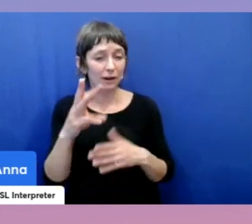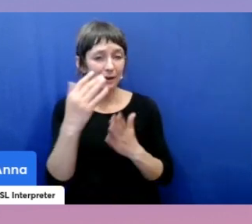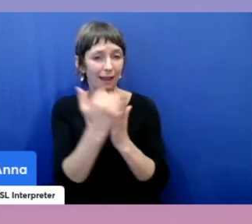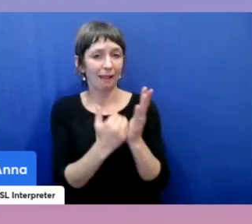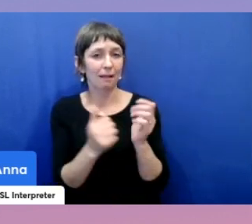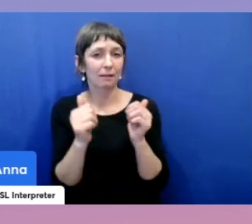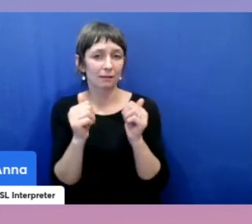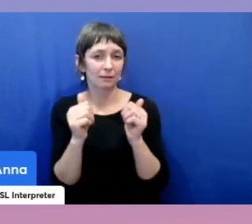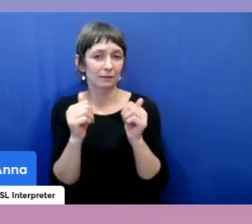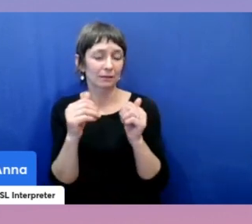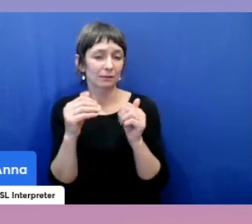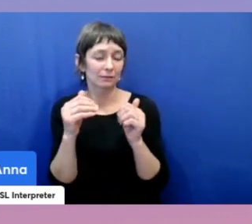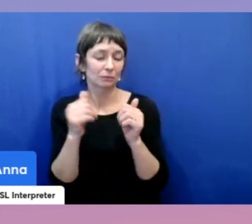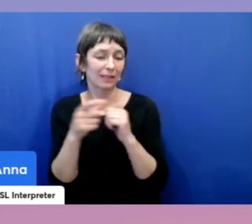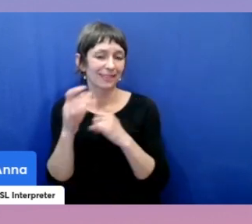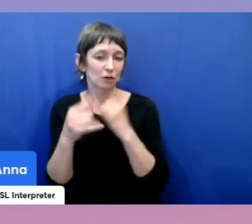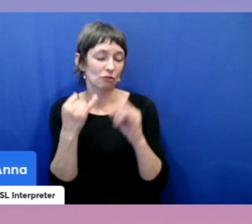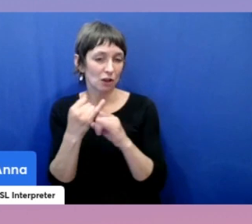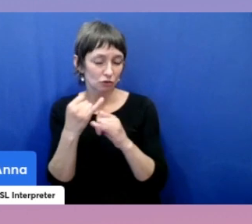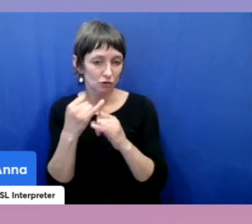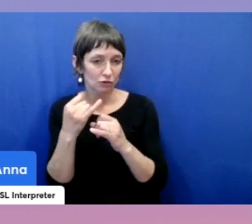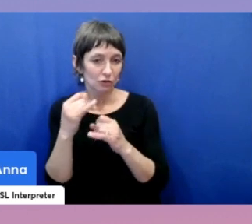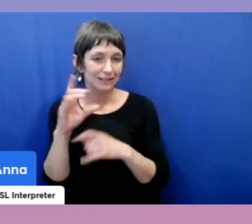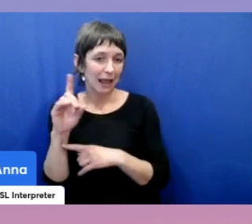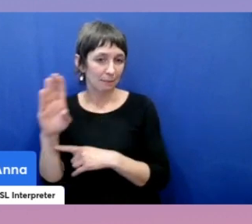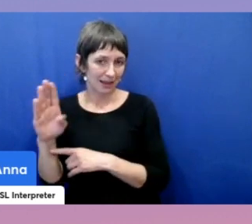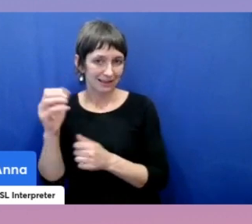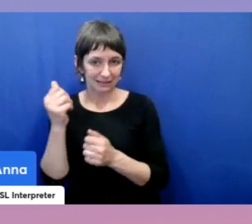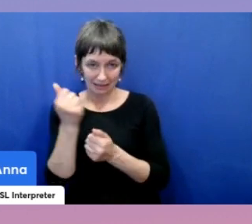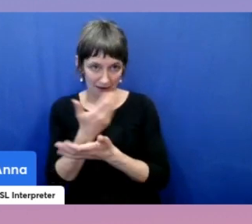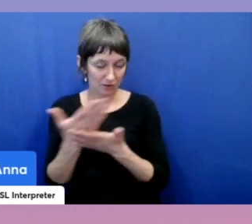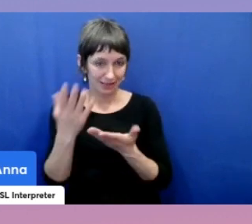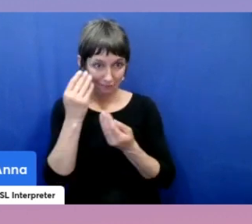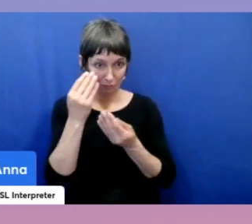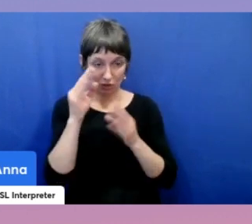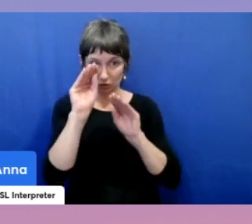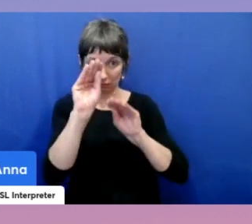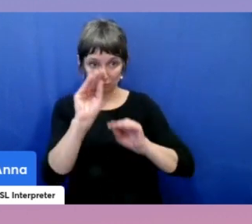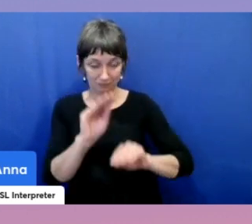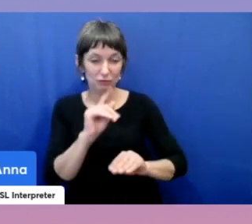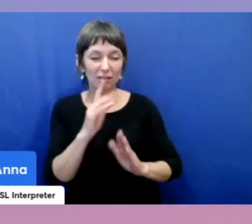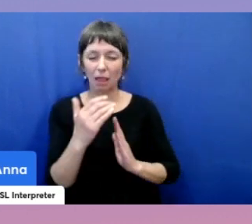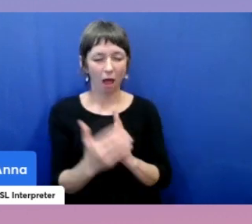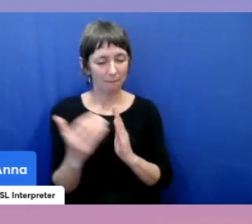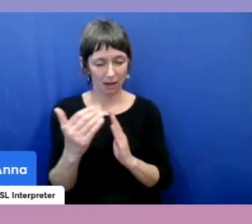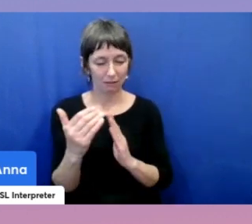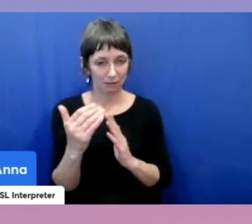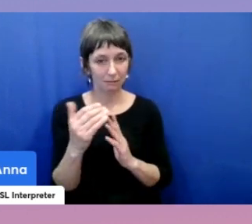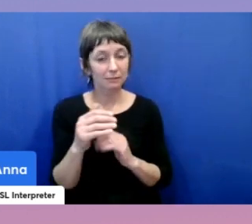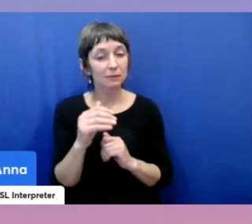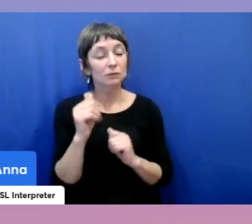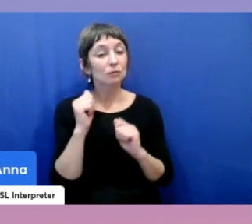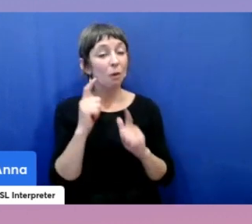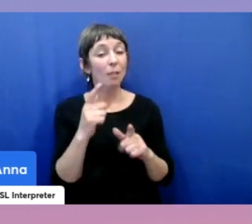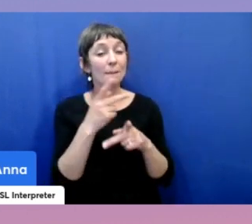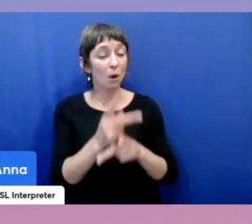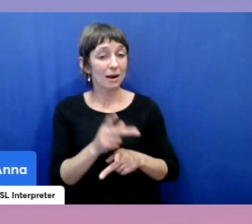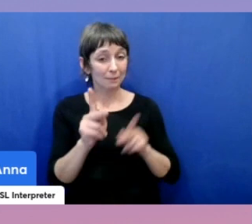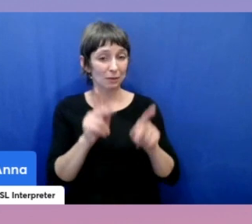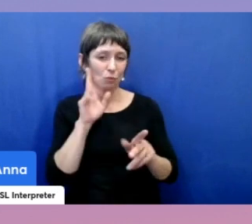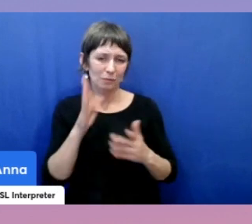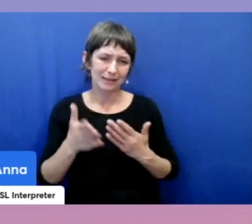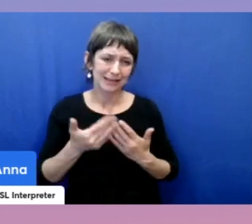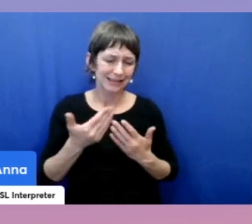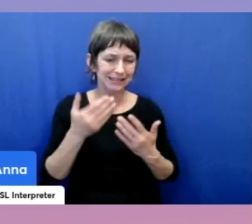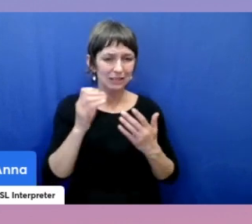database. Every information that inserted here is automated, and all product people will be easy